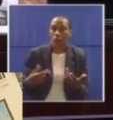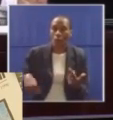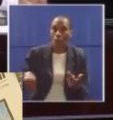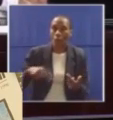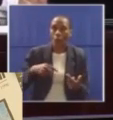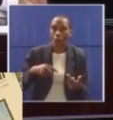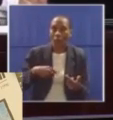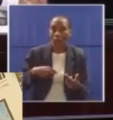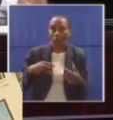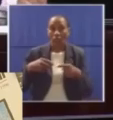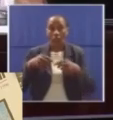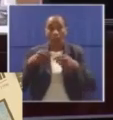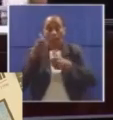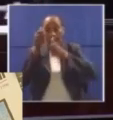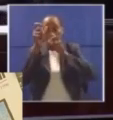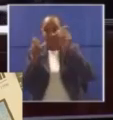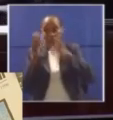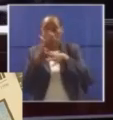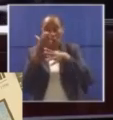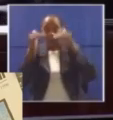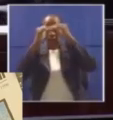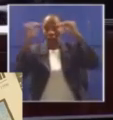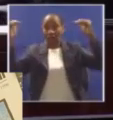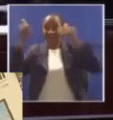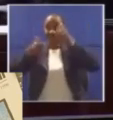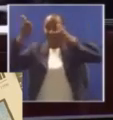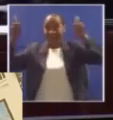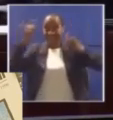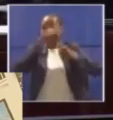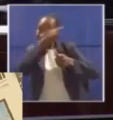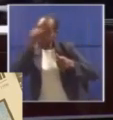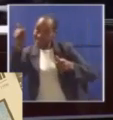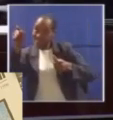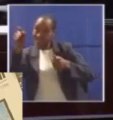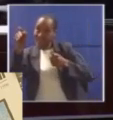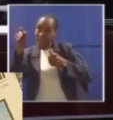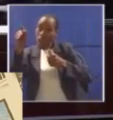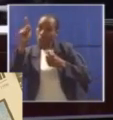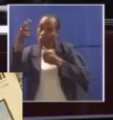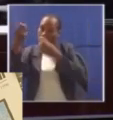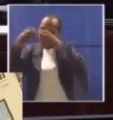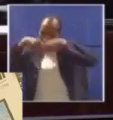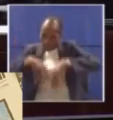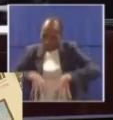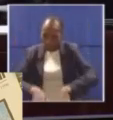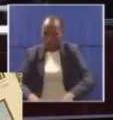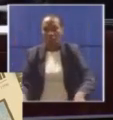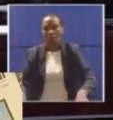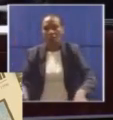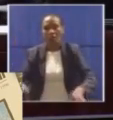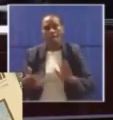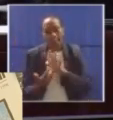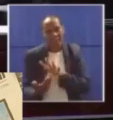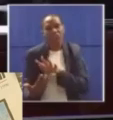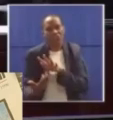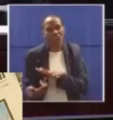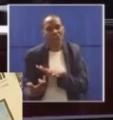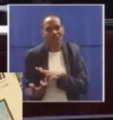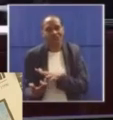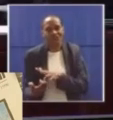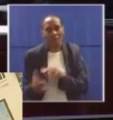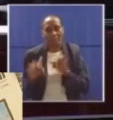at the top level. And they often say, this is what inspires us. This is what makes